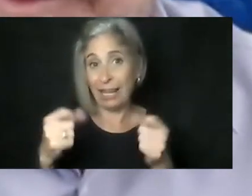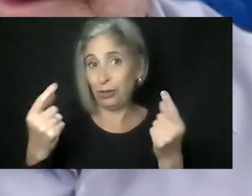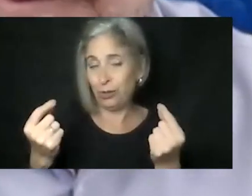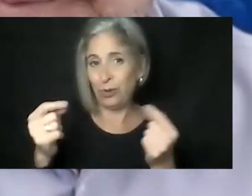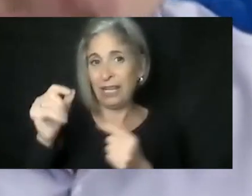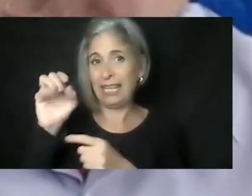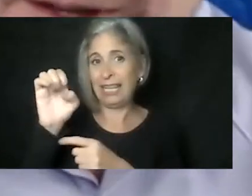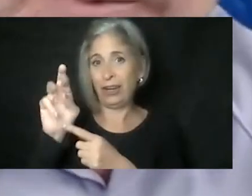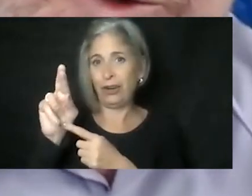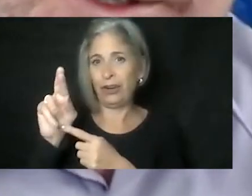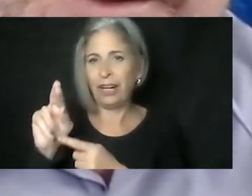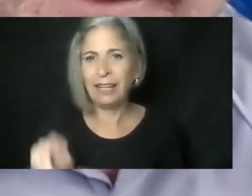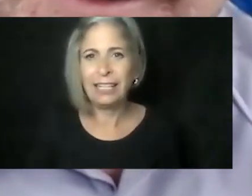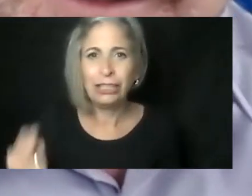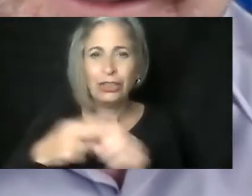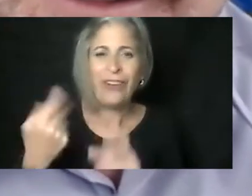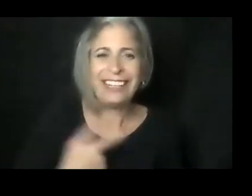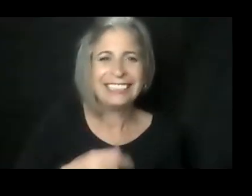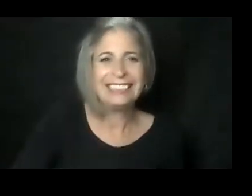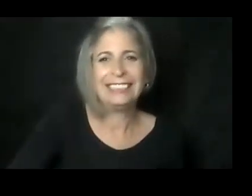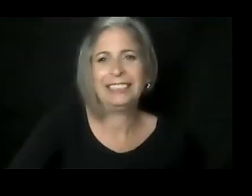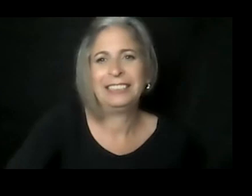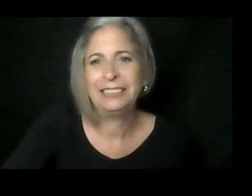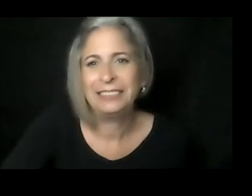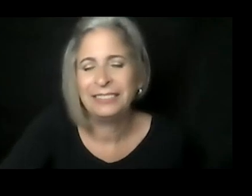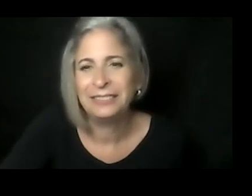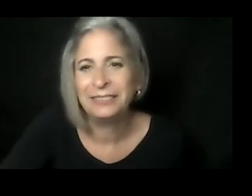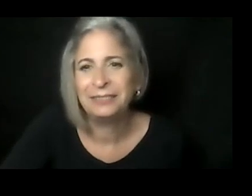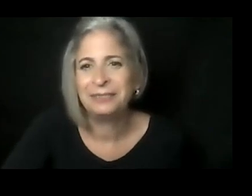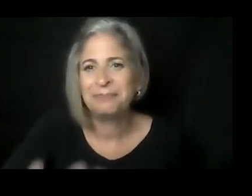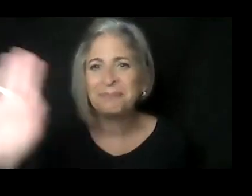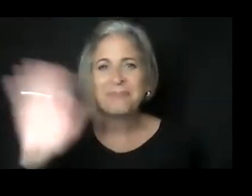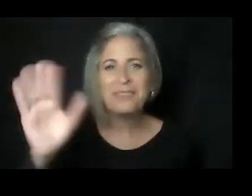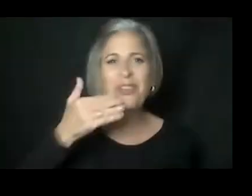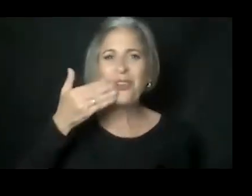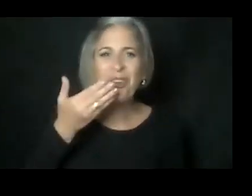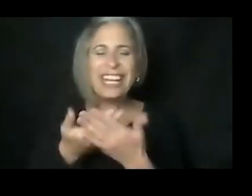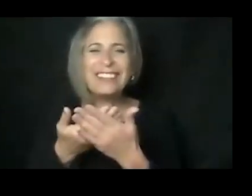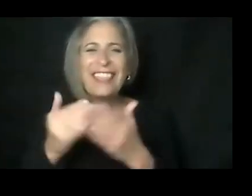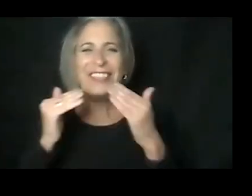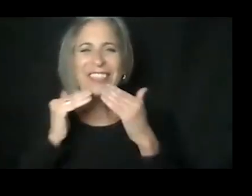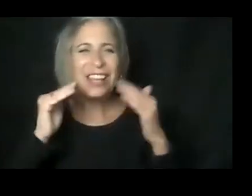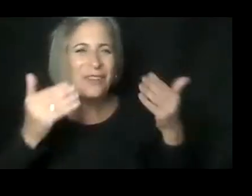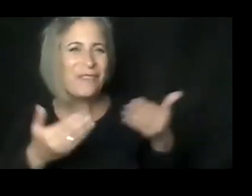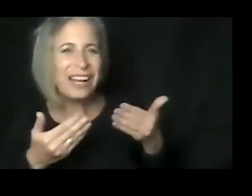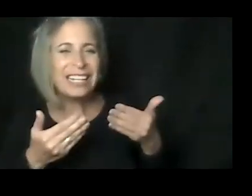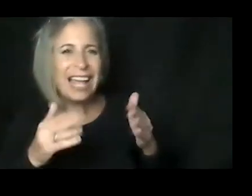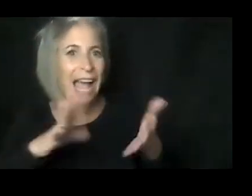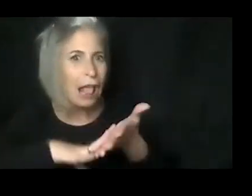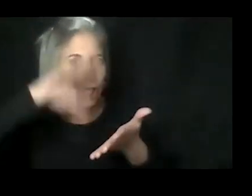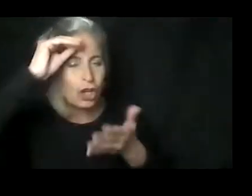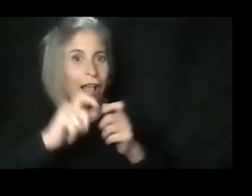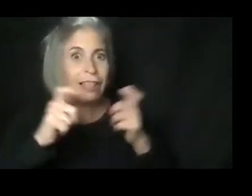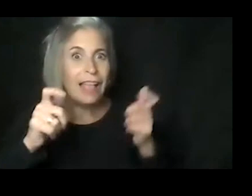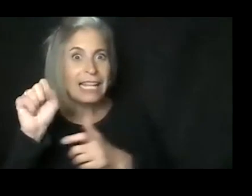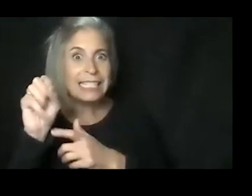Eric, come join us. Yes, good evening. And thank you so much for the invite. I really gained a lot tonight. Sam,